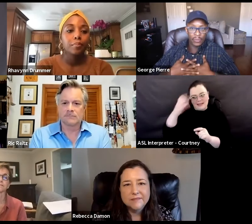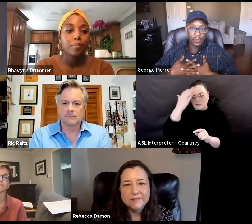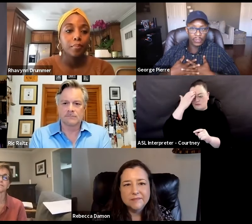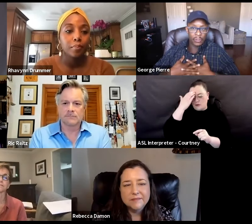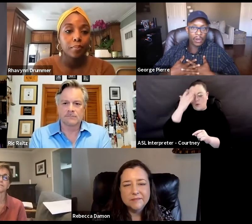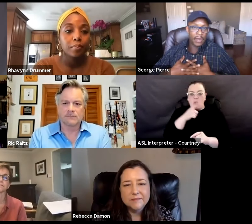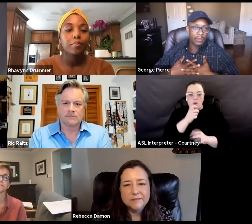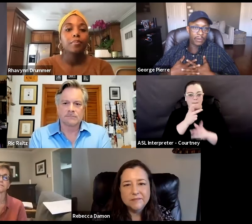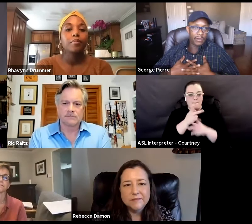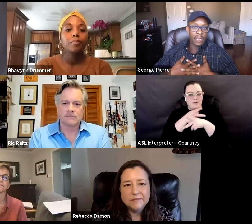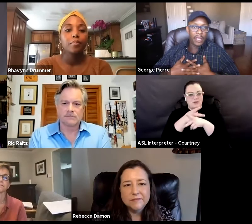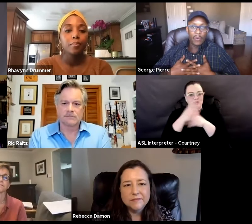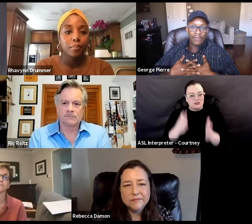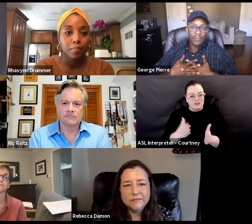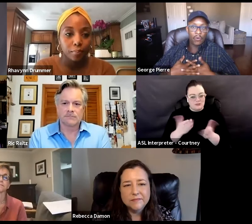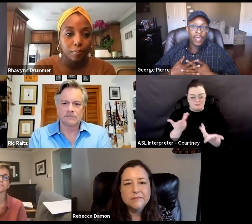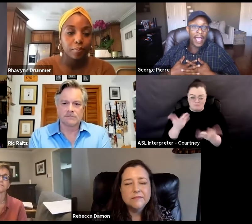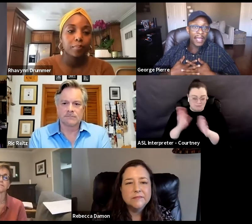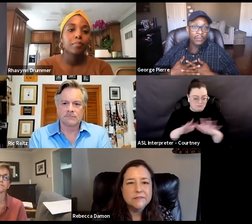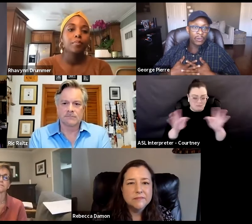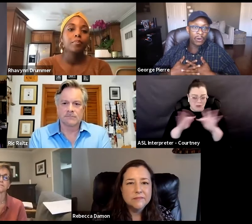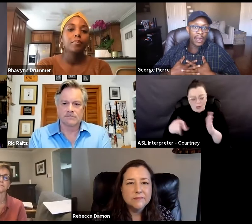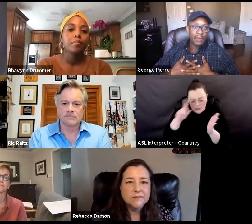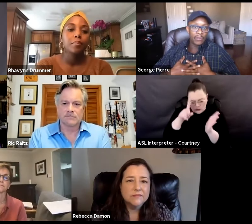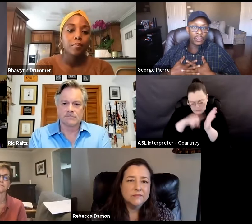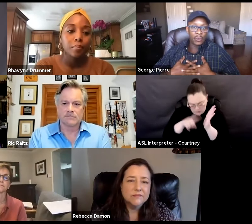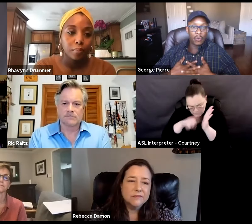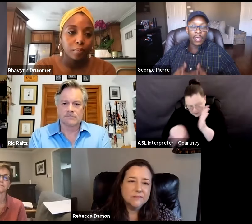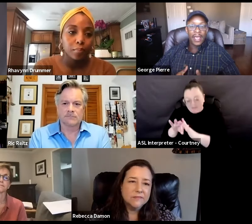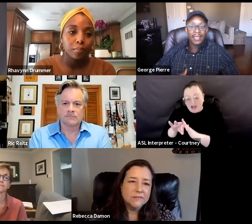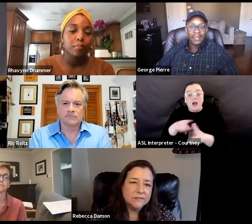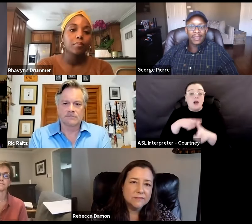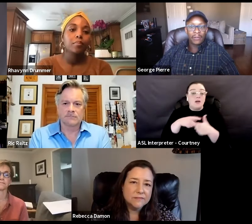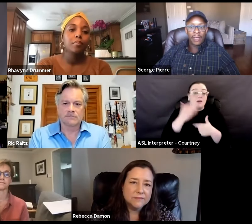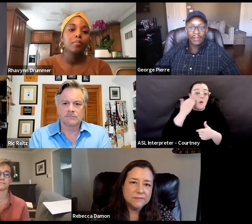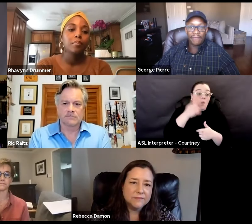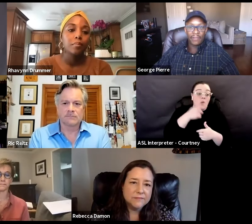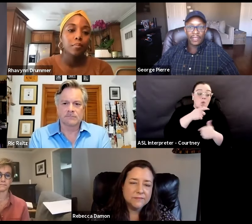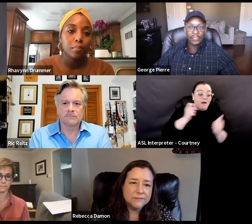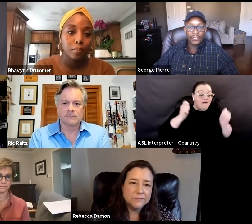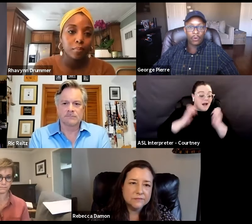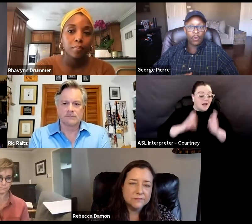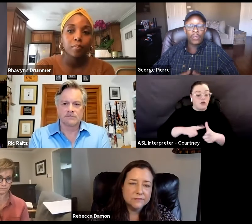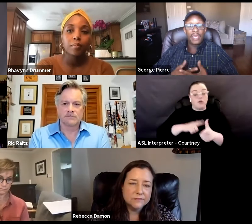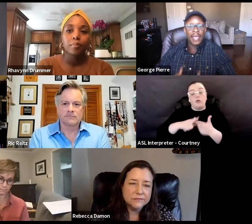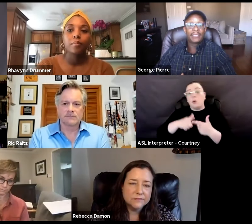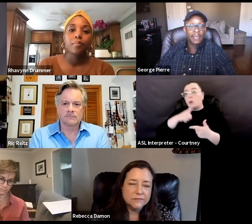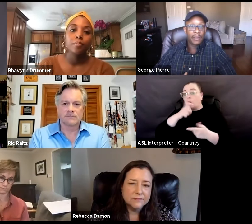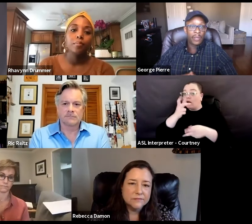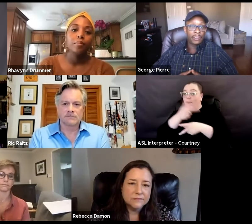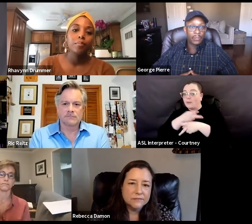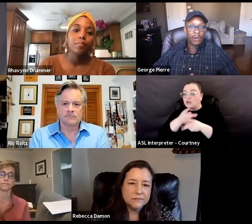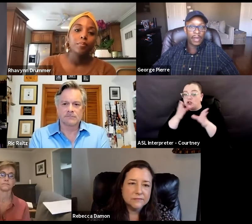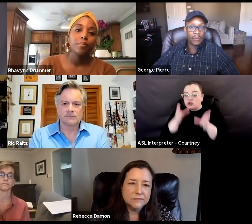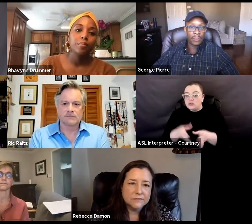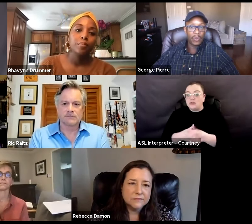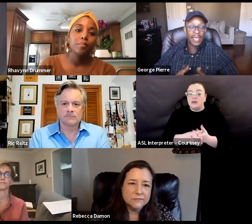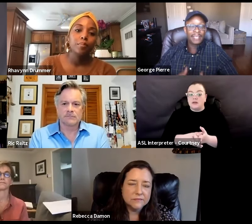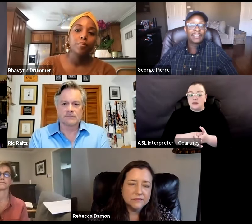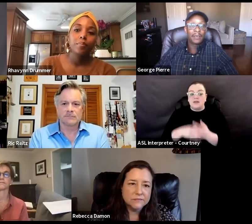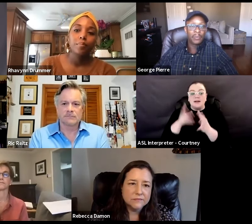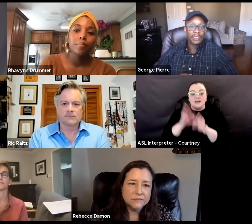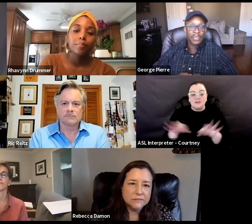know who the producers are out there, right? We have to know who the actors are out there. So as an actor, I feel like they should know who the casting directors are out